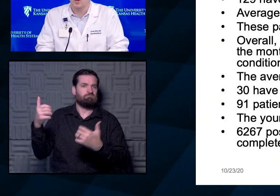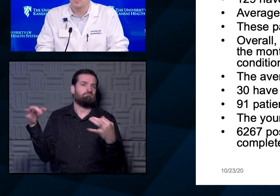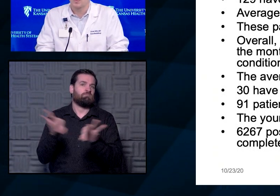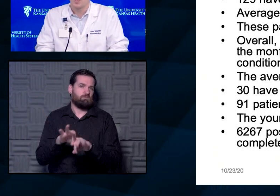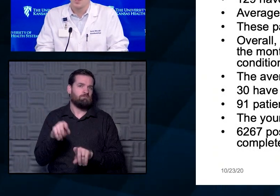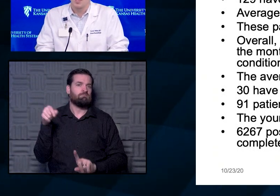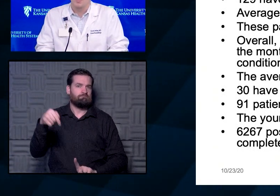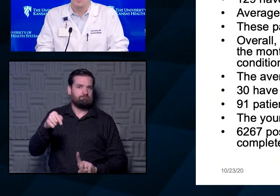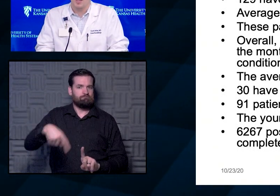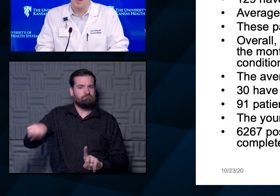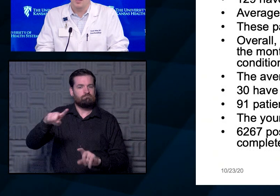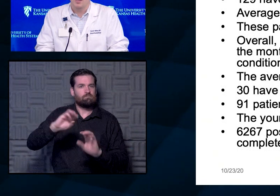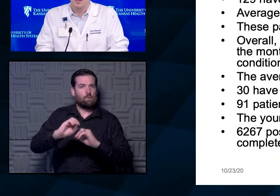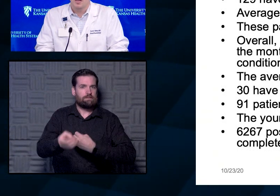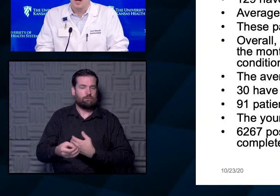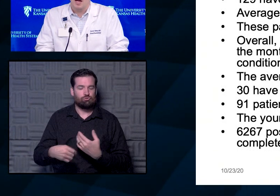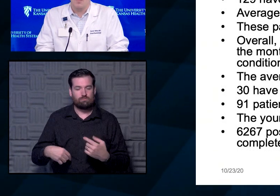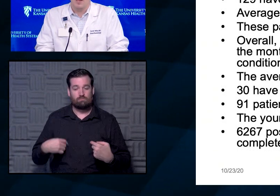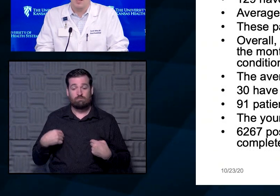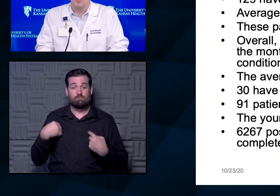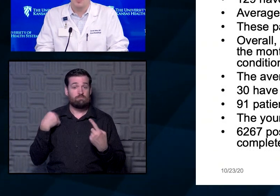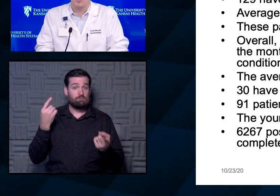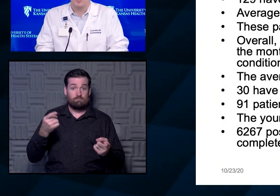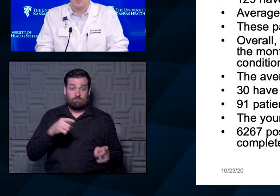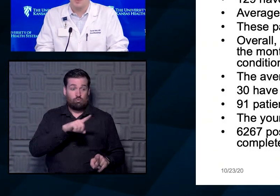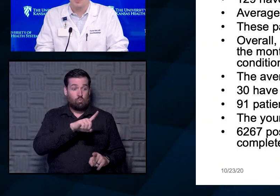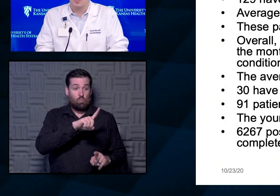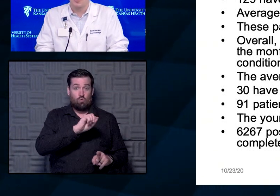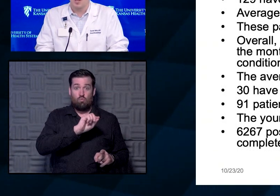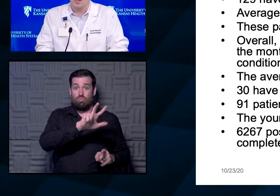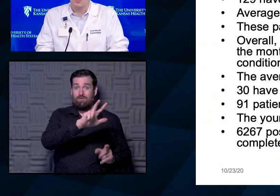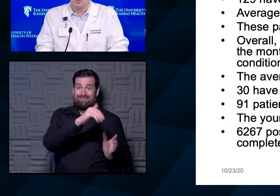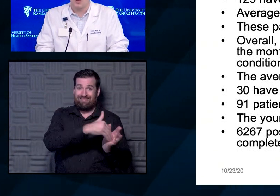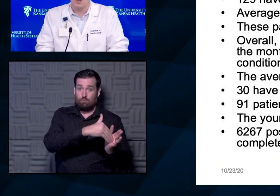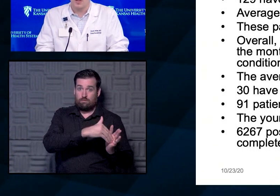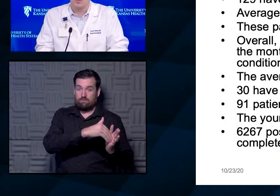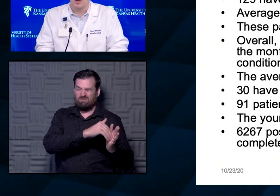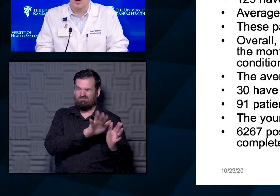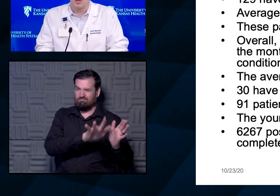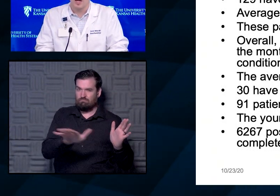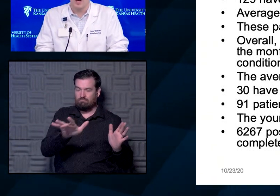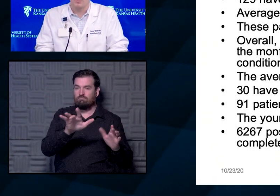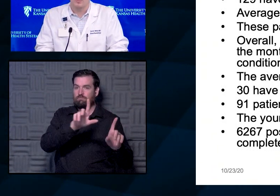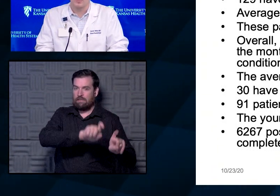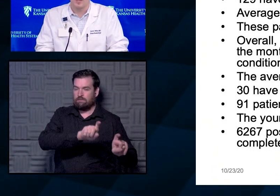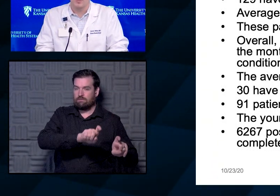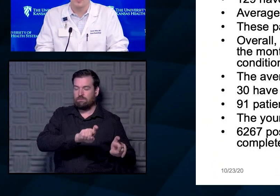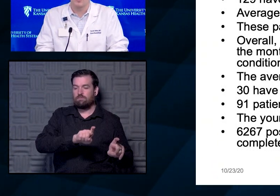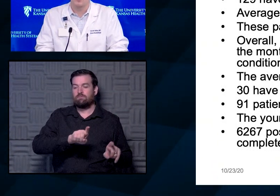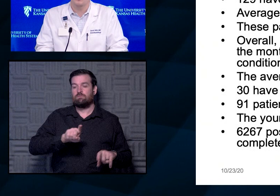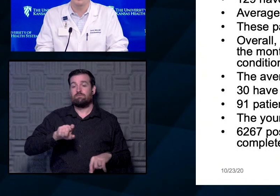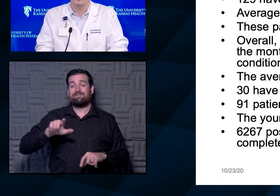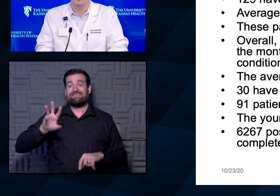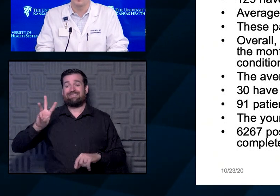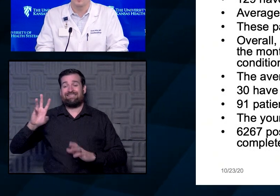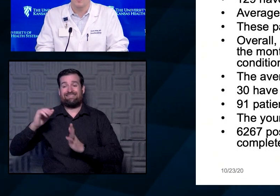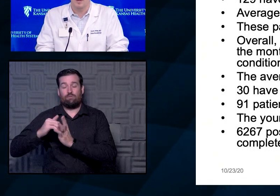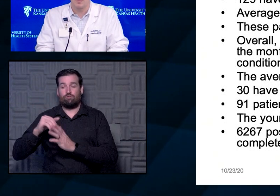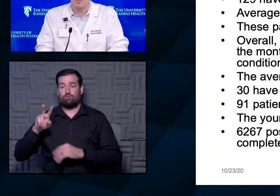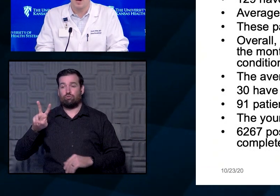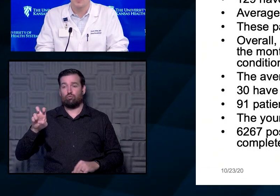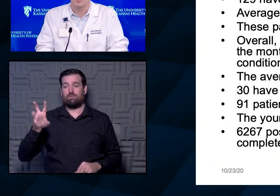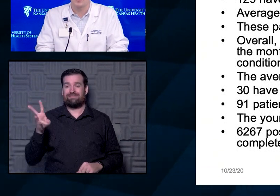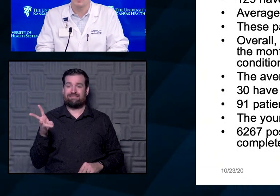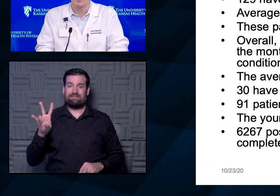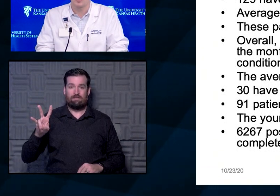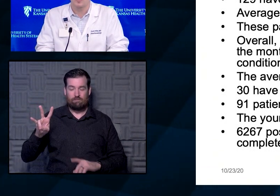organizations as well. And to date, out of that 103,000 and change total tests run in our lab, 6,267